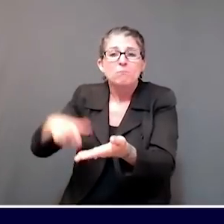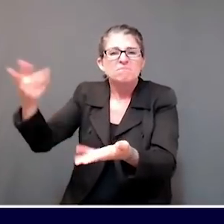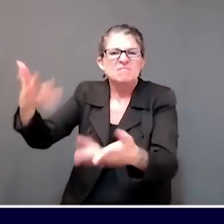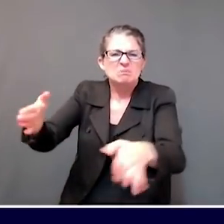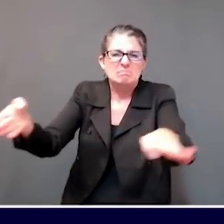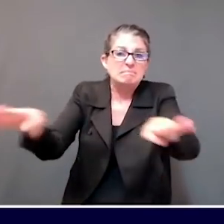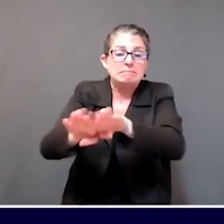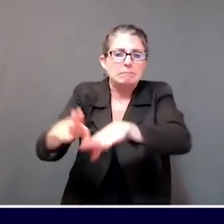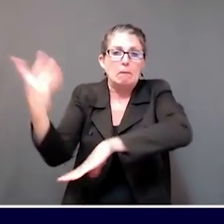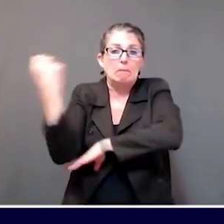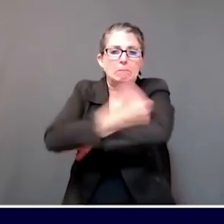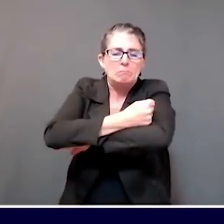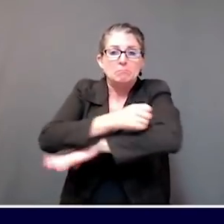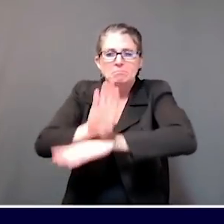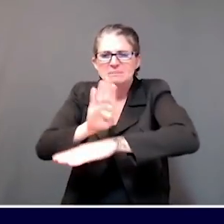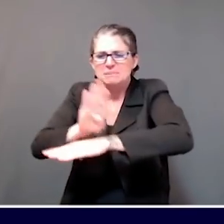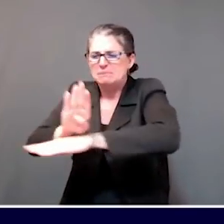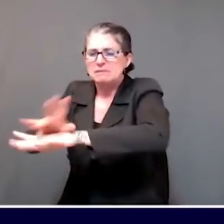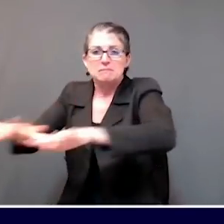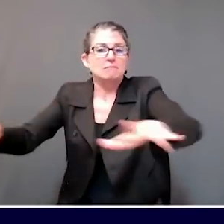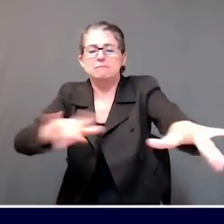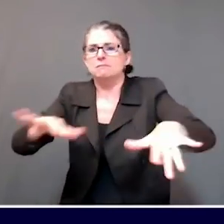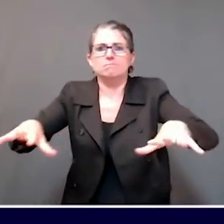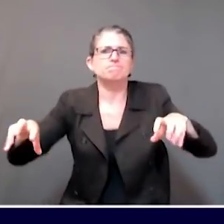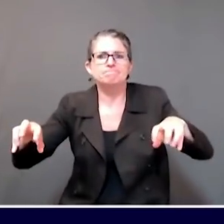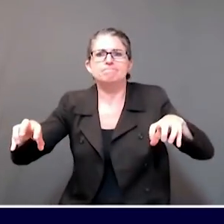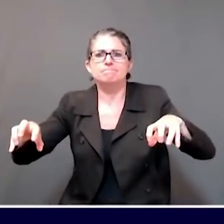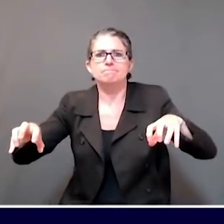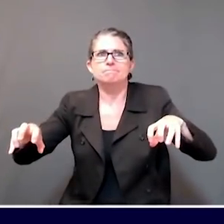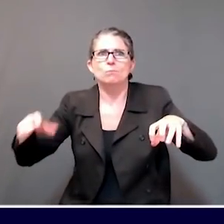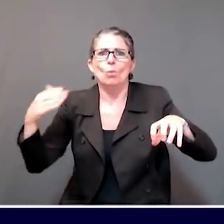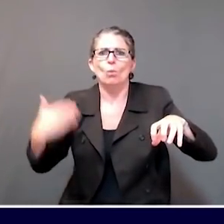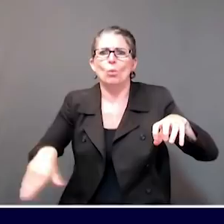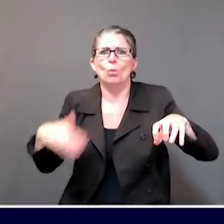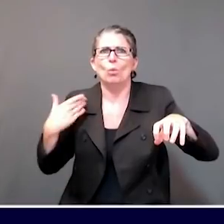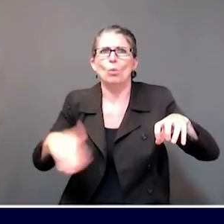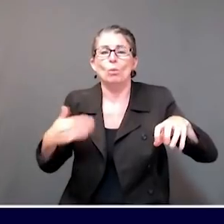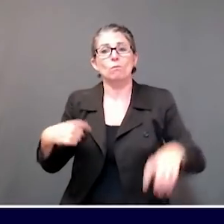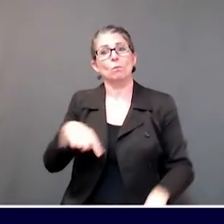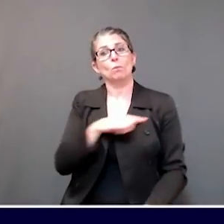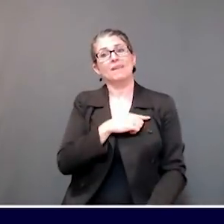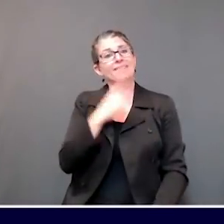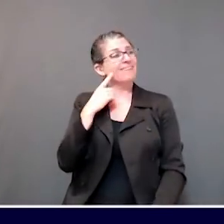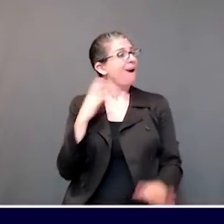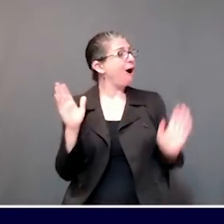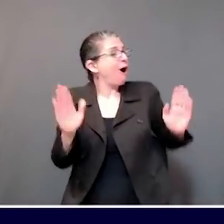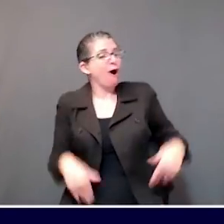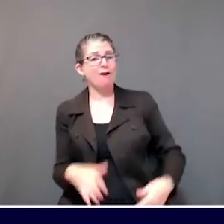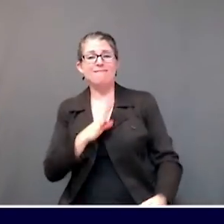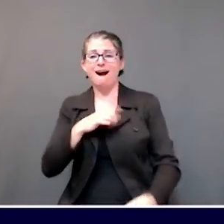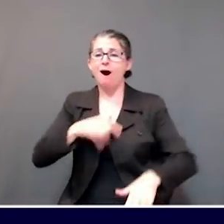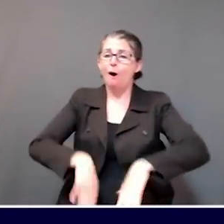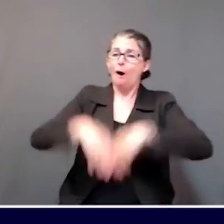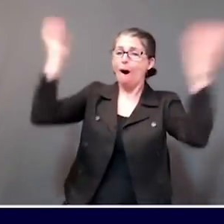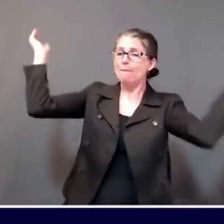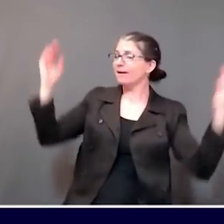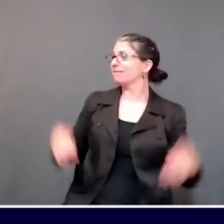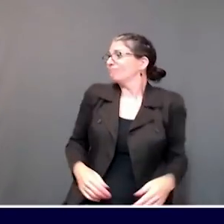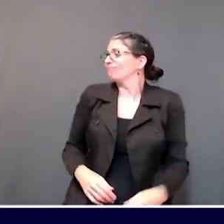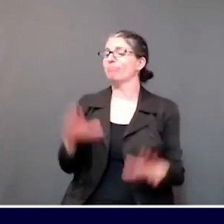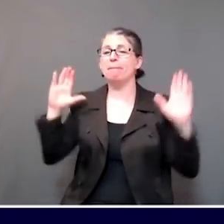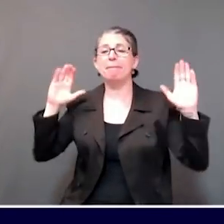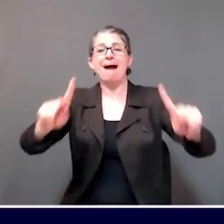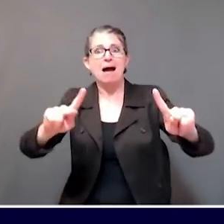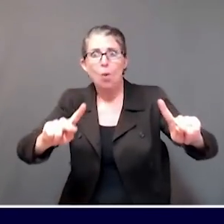not immune. We're not out of danger. We've got to remind ourselves every day that this deadly virus is still